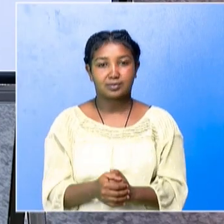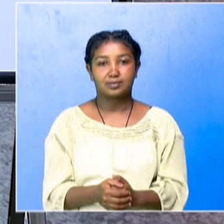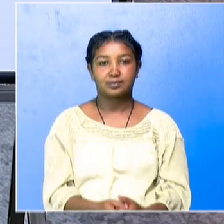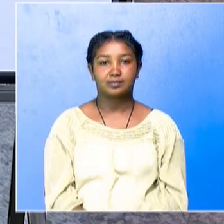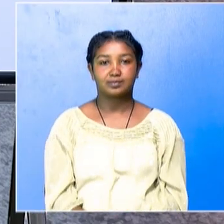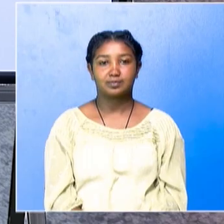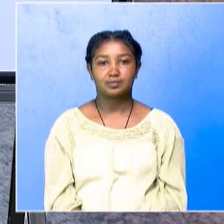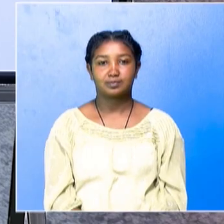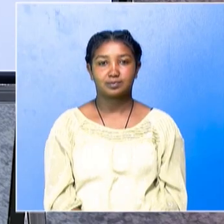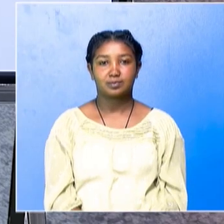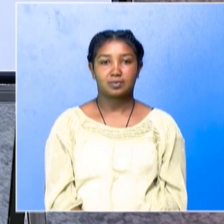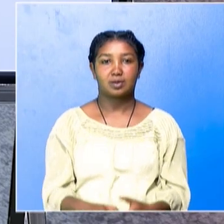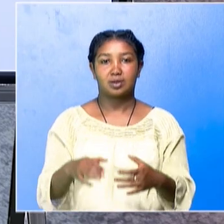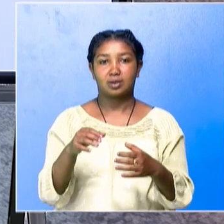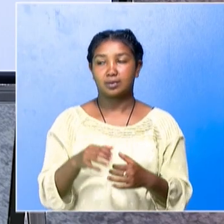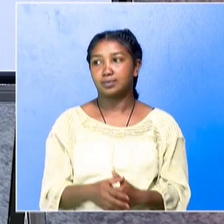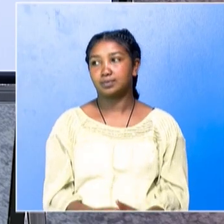is you